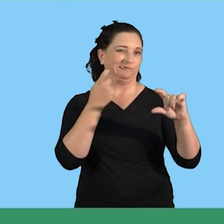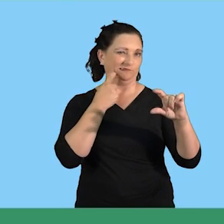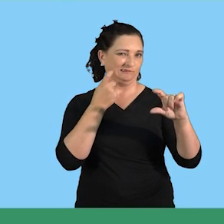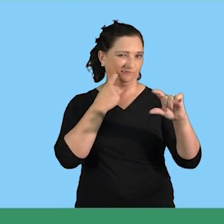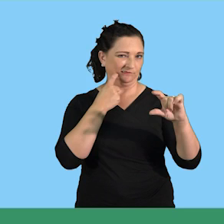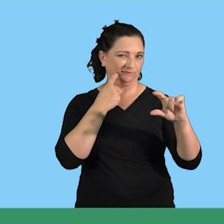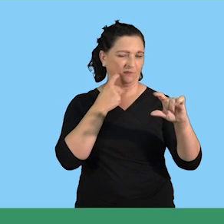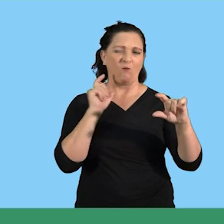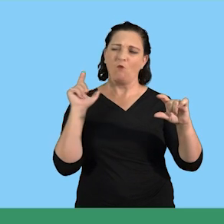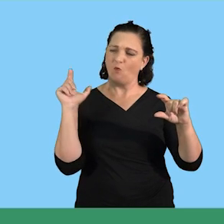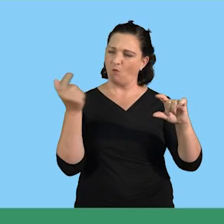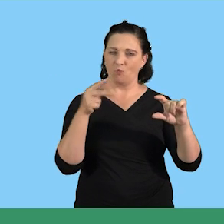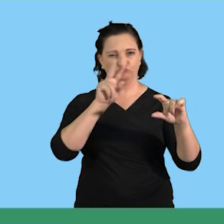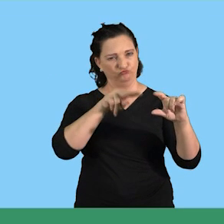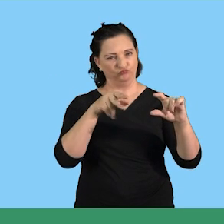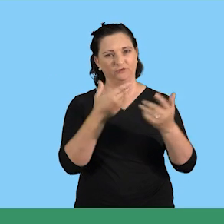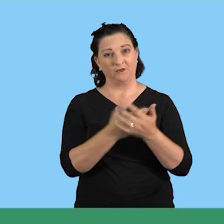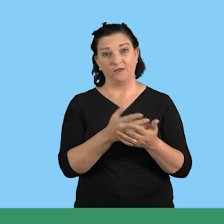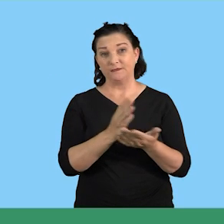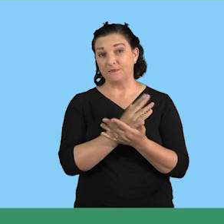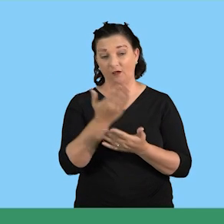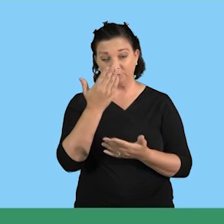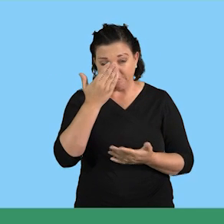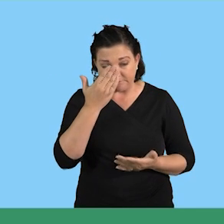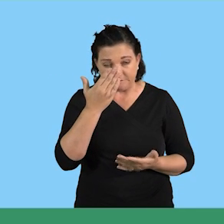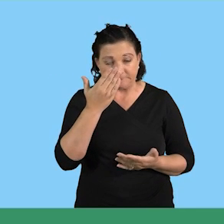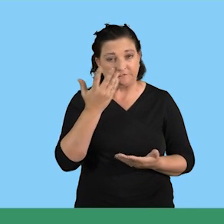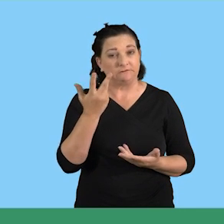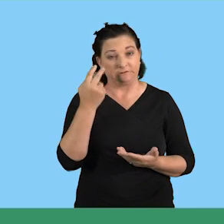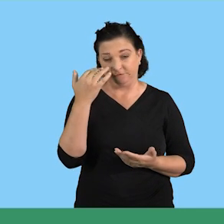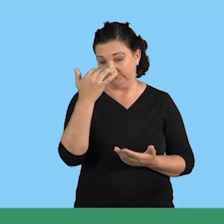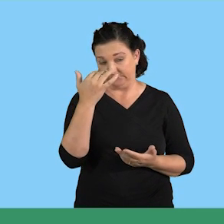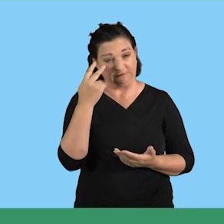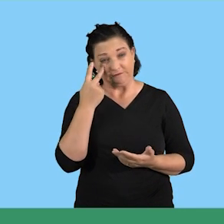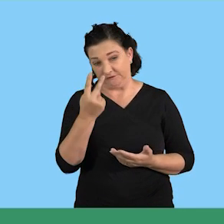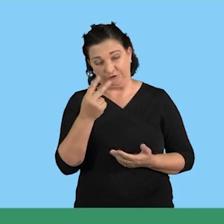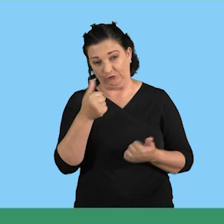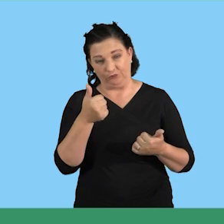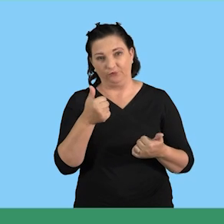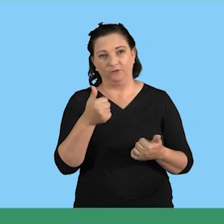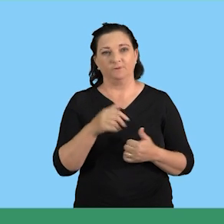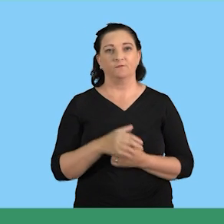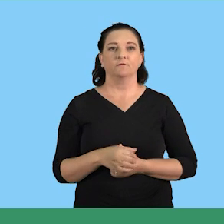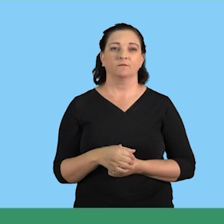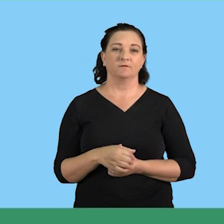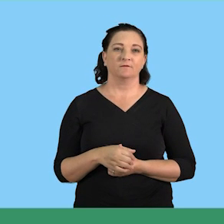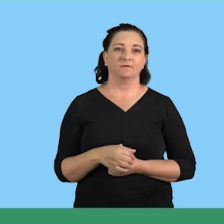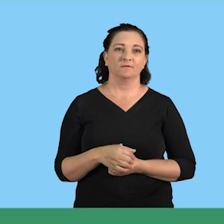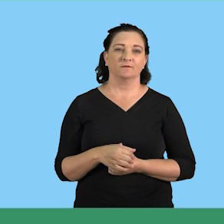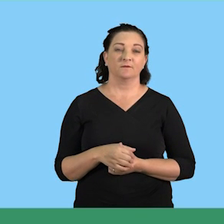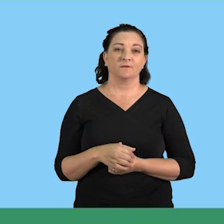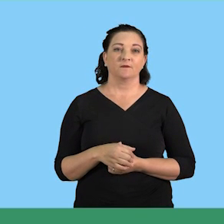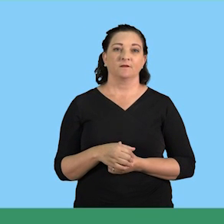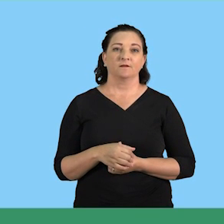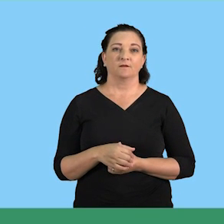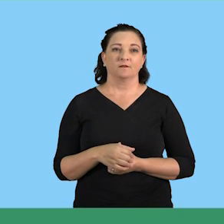read. You are accommodating everybody, those that are short-sighted, you understand, and those that cannot really hear properly, so you